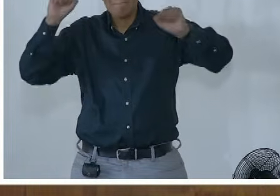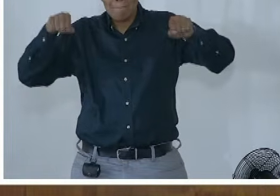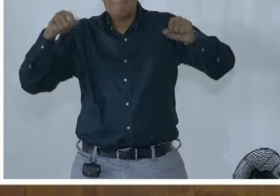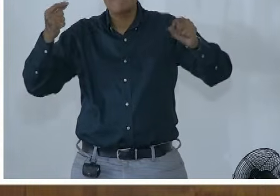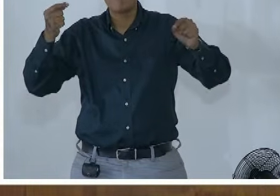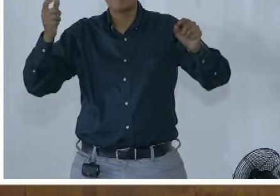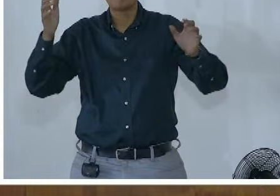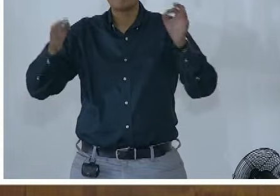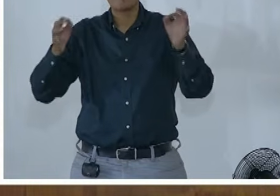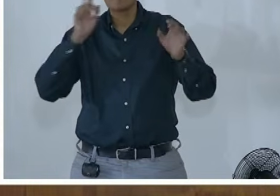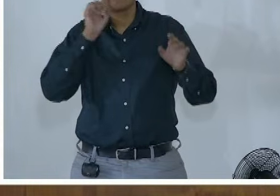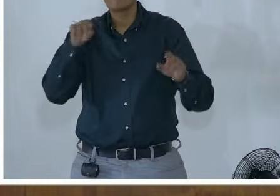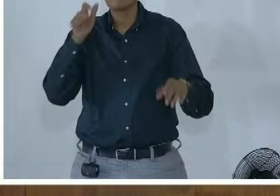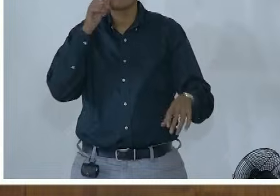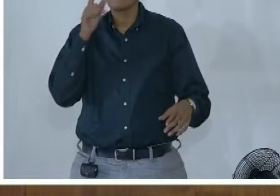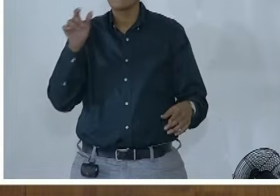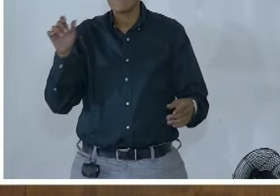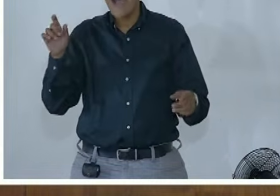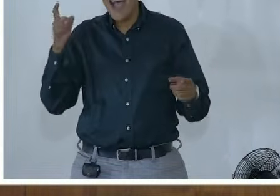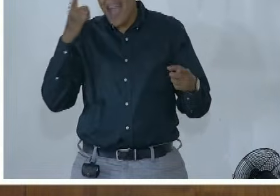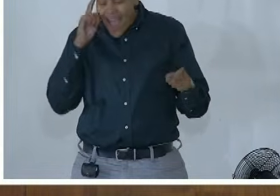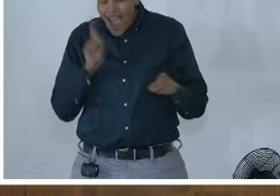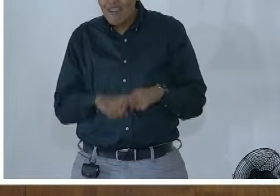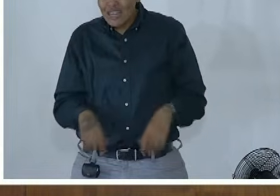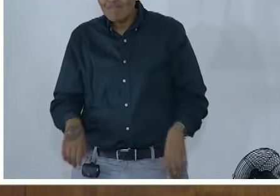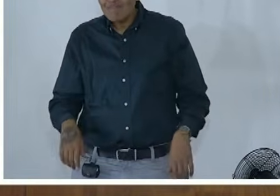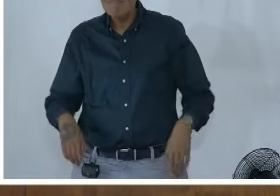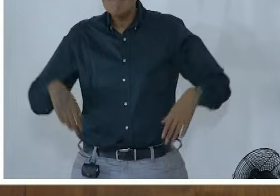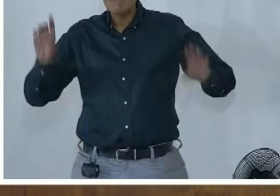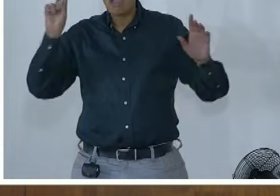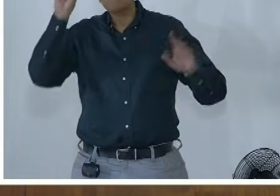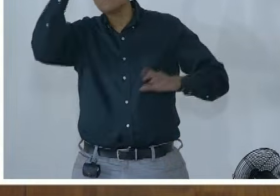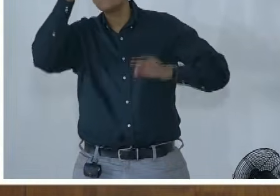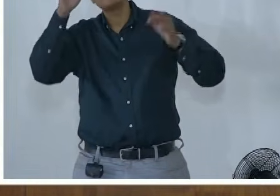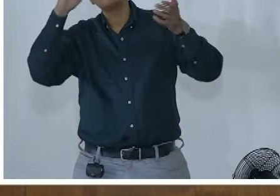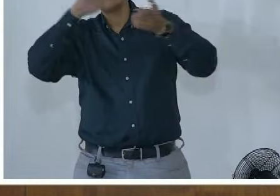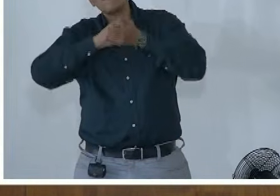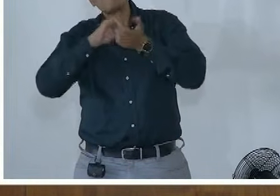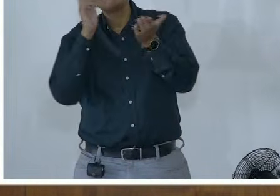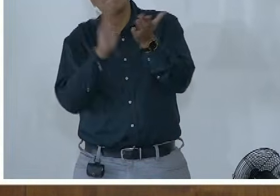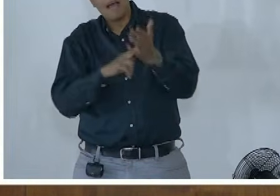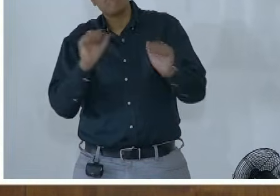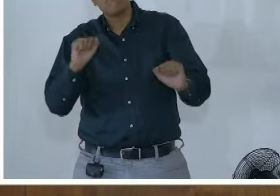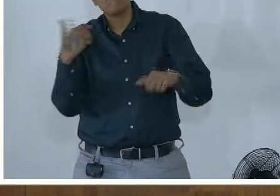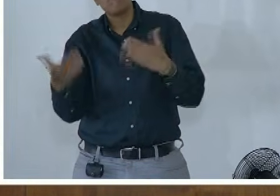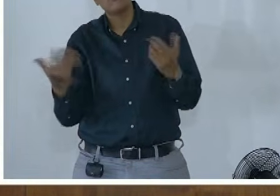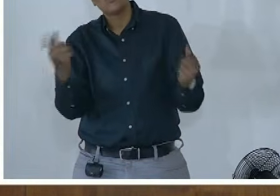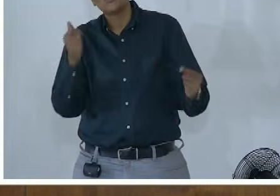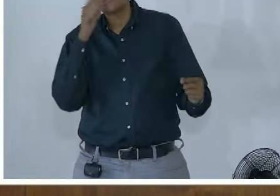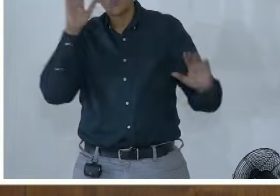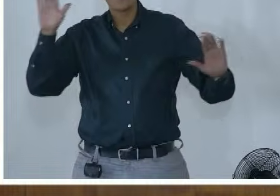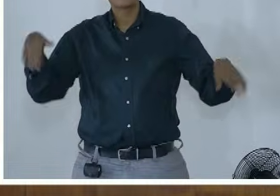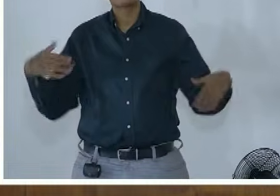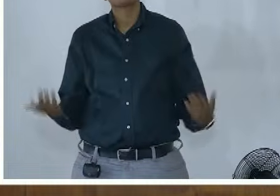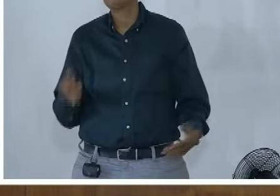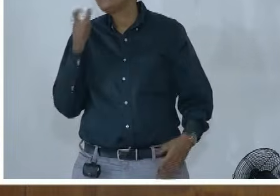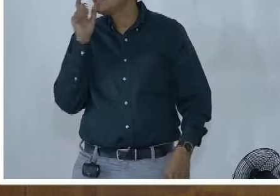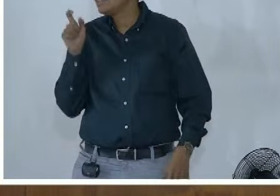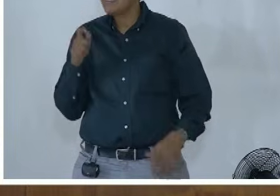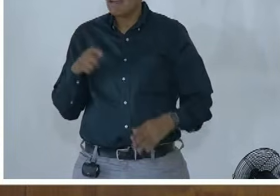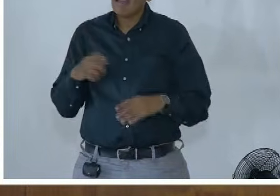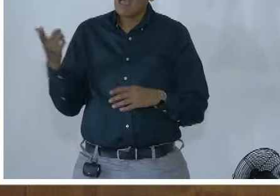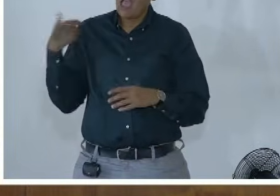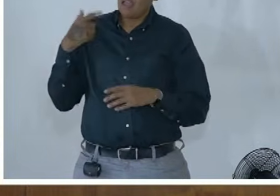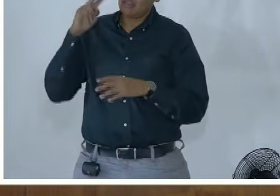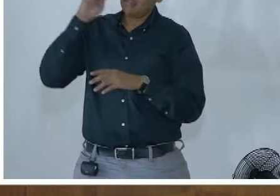court order, so to speak. My view is that we don't need to reinvent the wheel. There is ample precedent in our